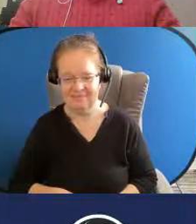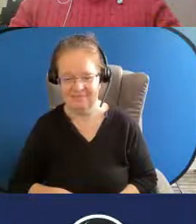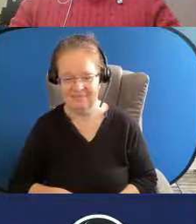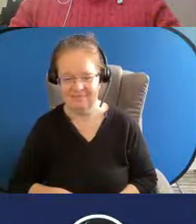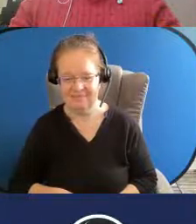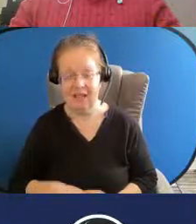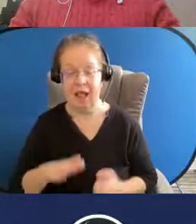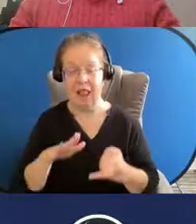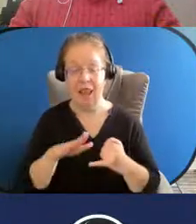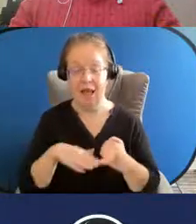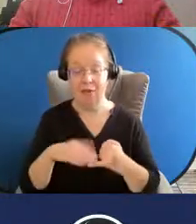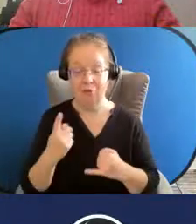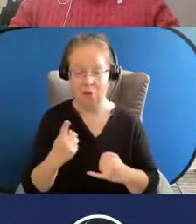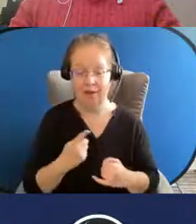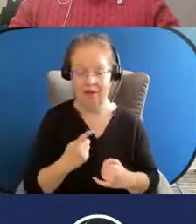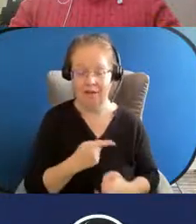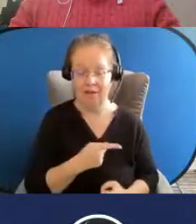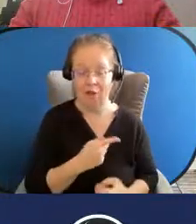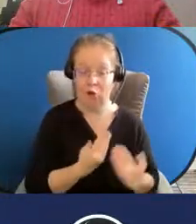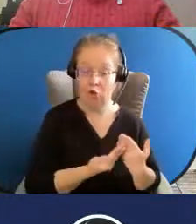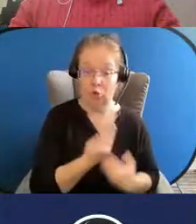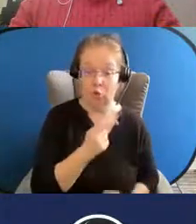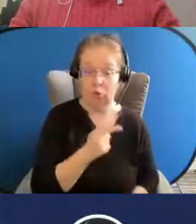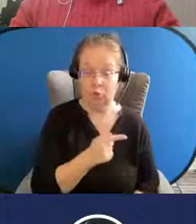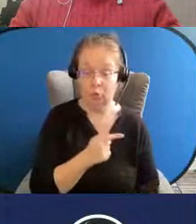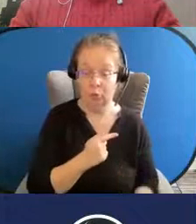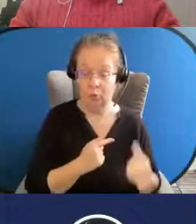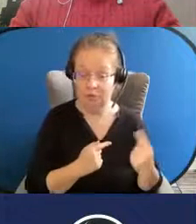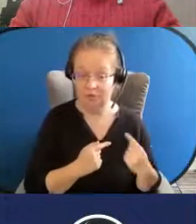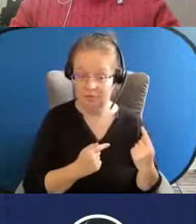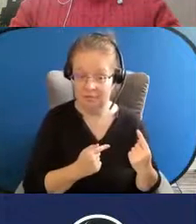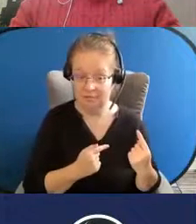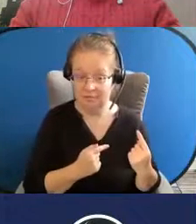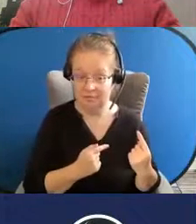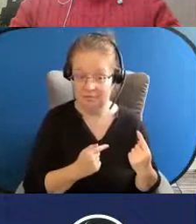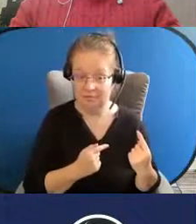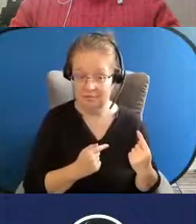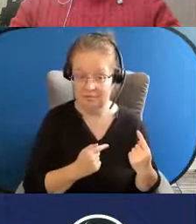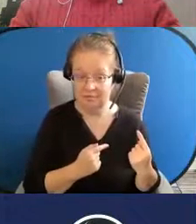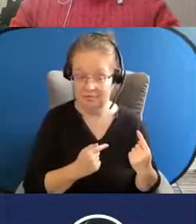And the last one, new one, followed by old one.